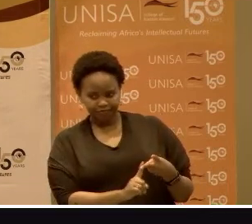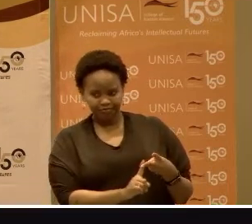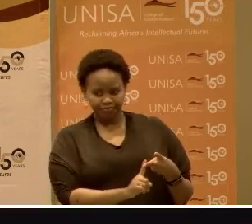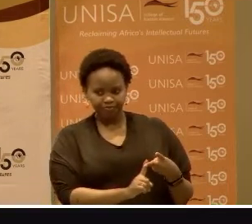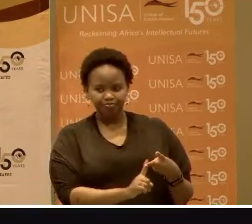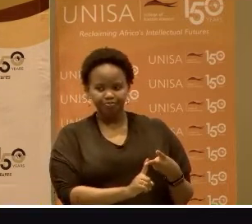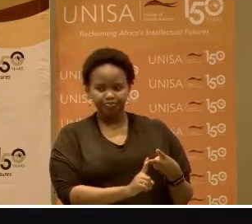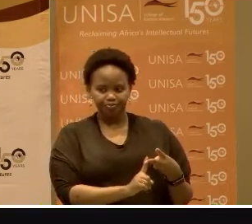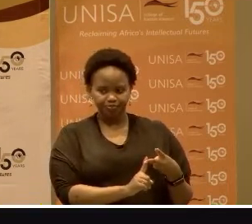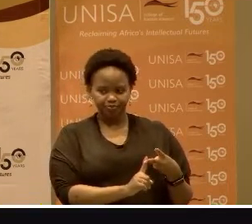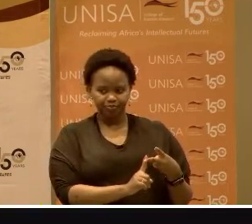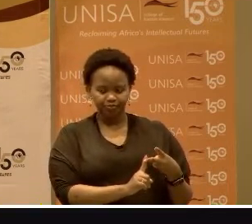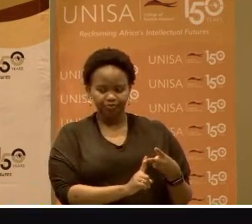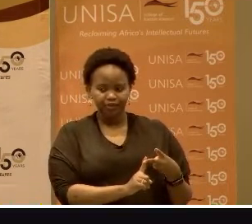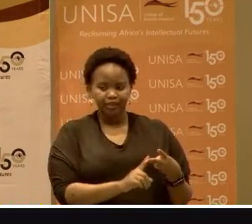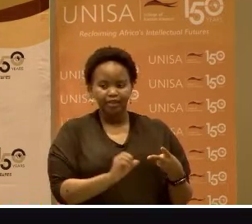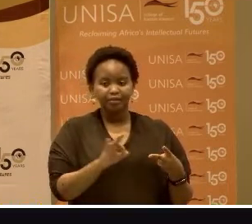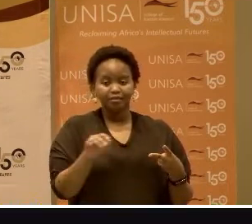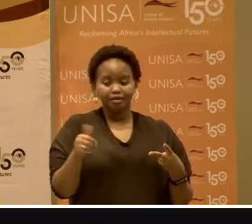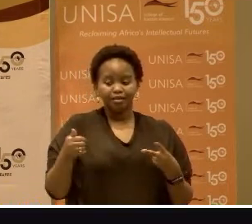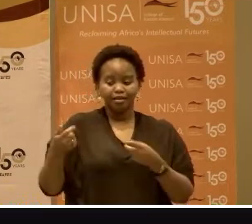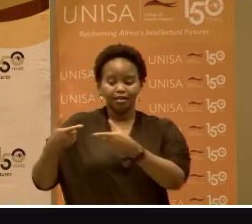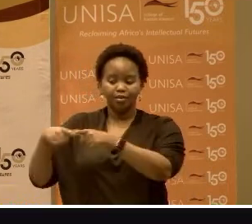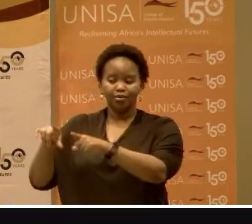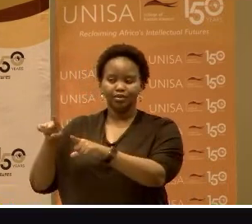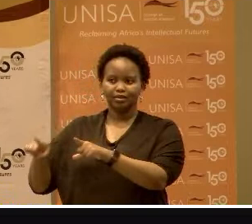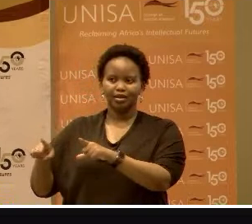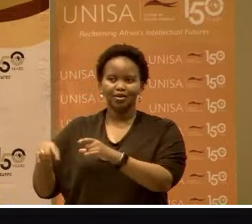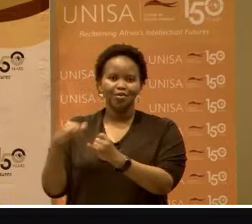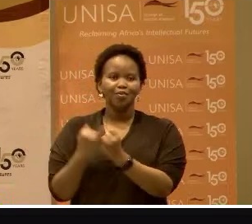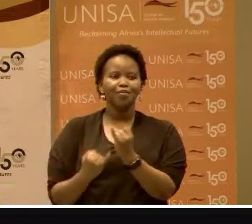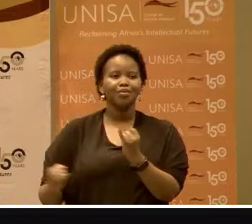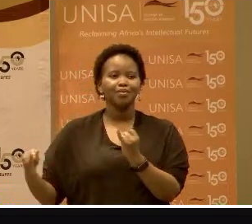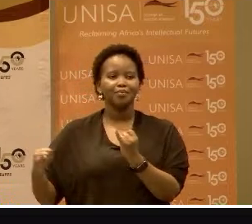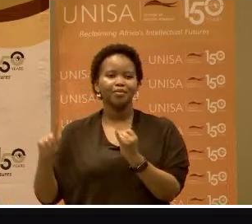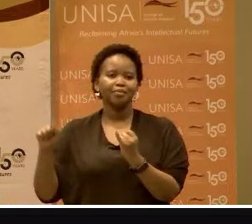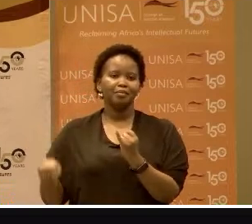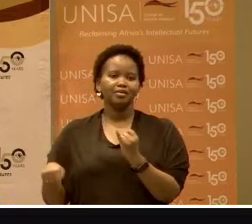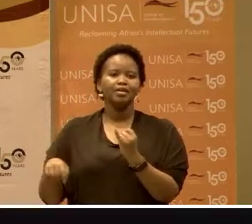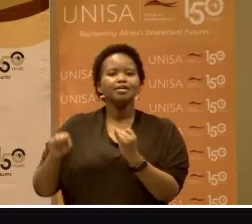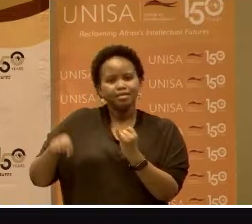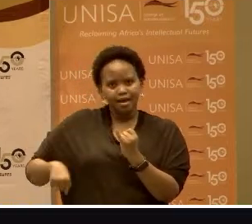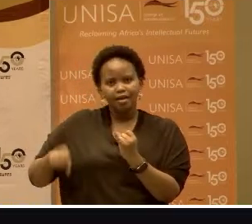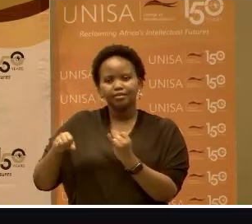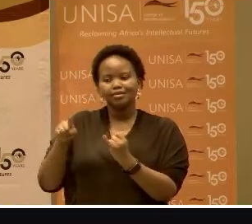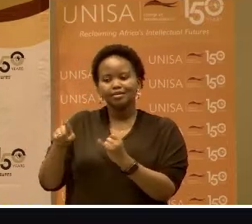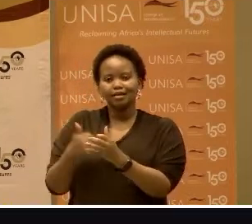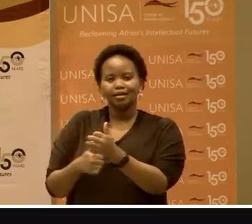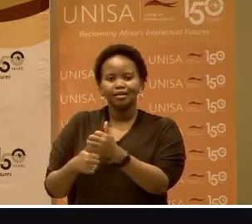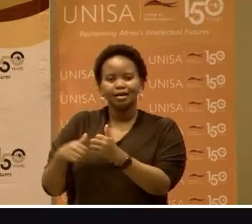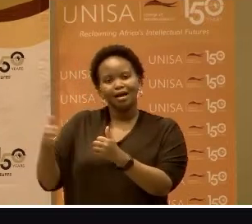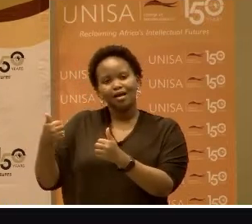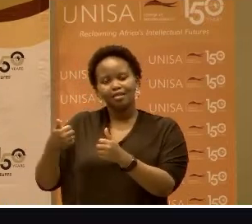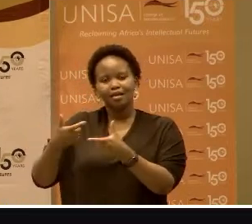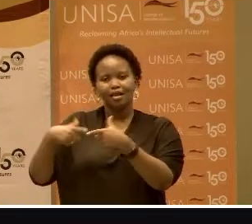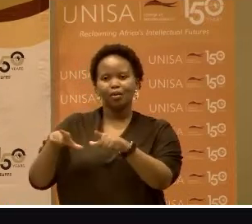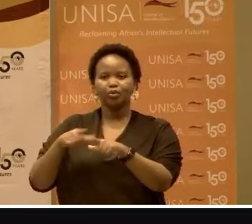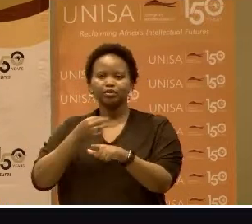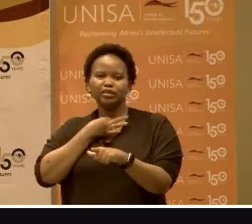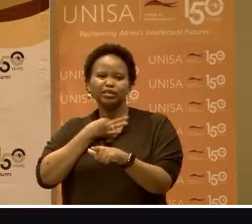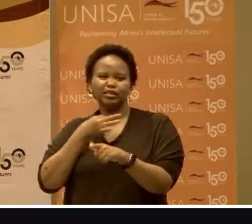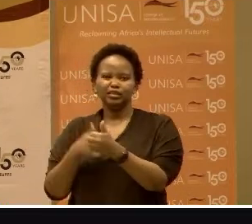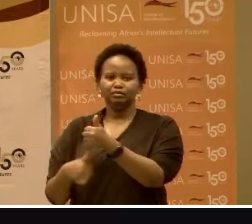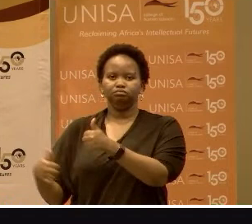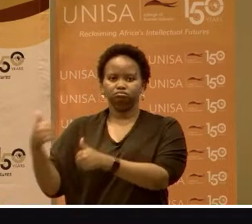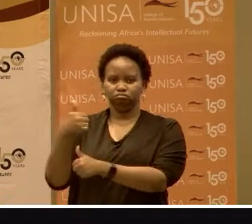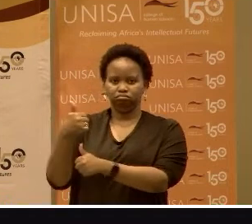course, we have been dominated. Okay, we see English colonized, we see French